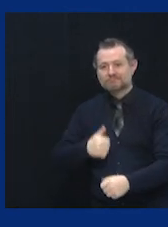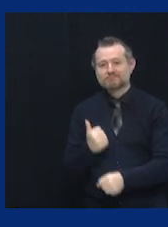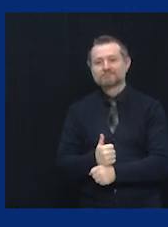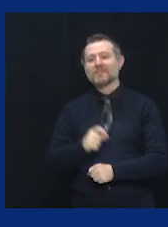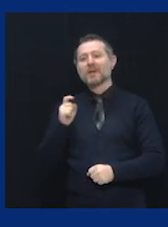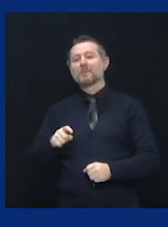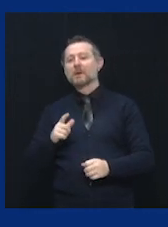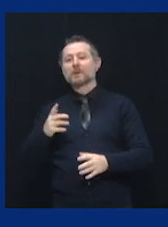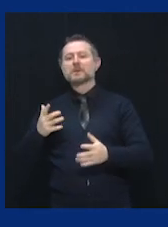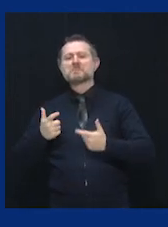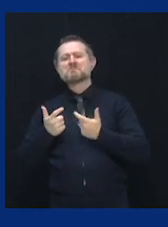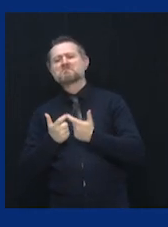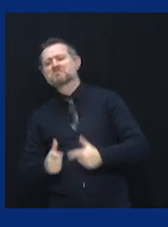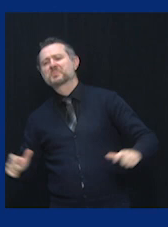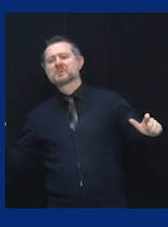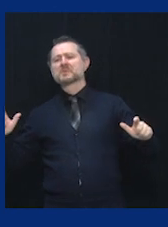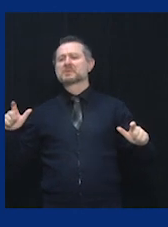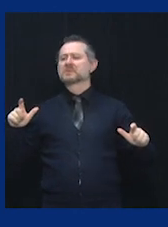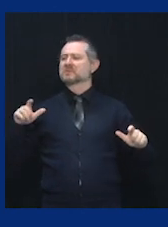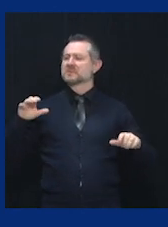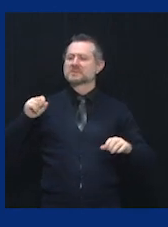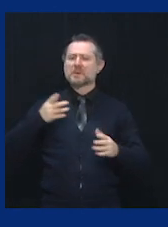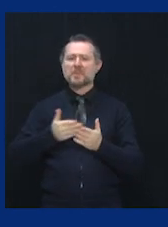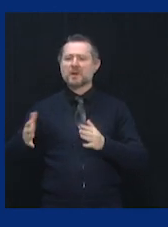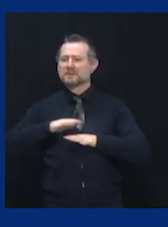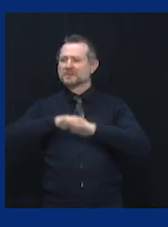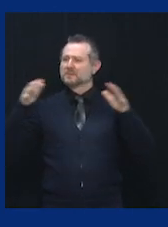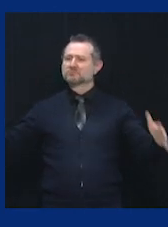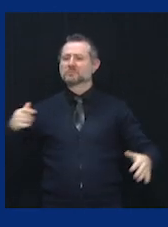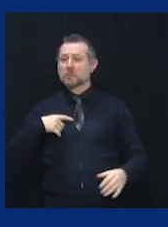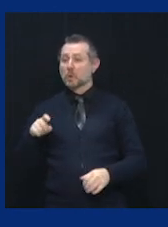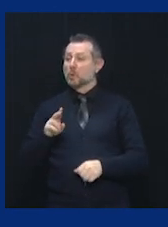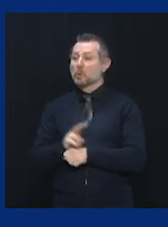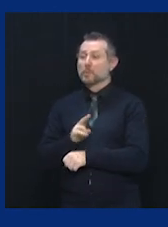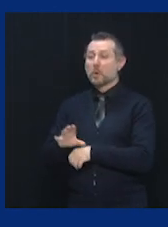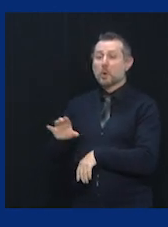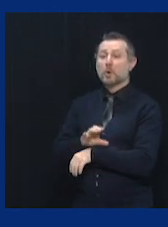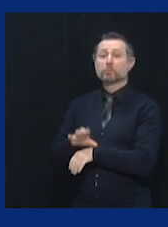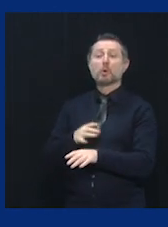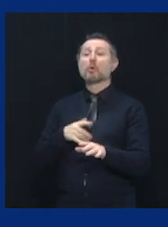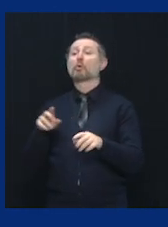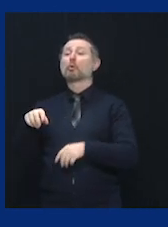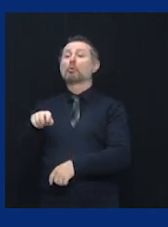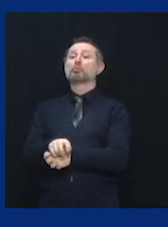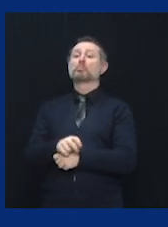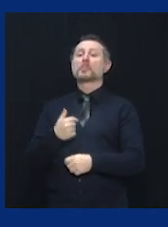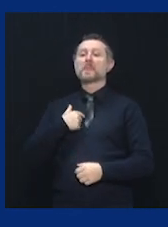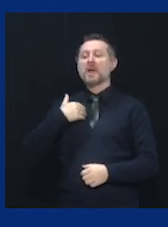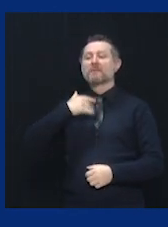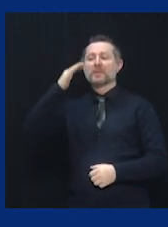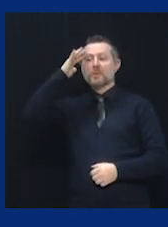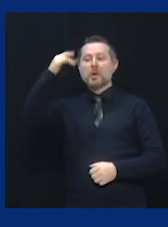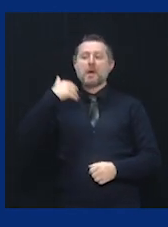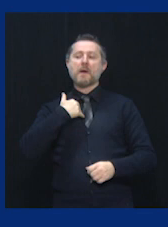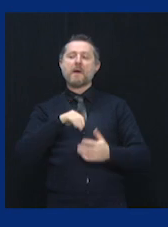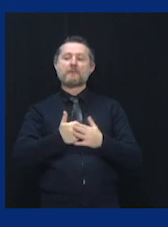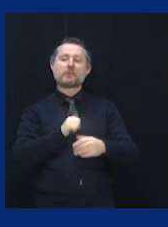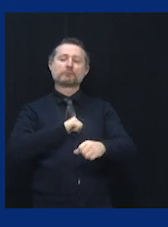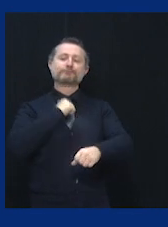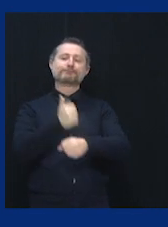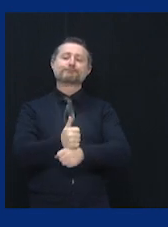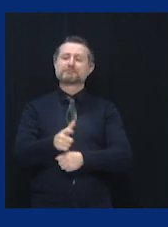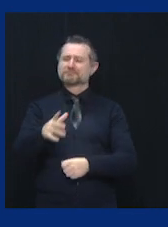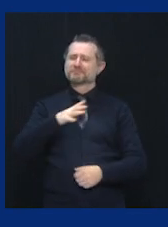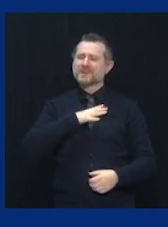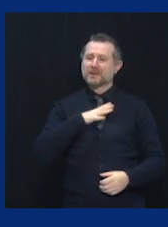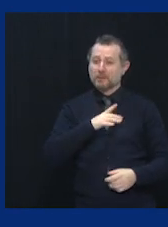desktop exercise. This is theoretically how I would do it. Yeah, and then COVID happens. And it's